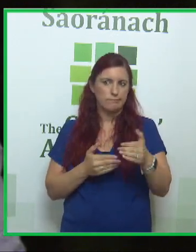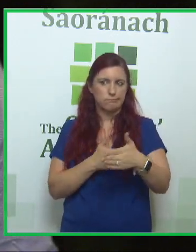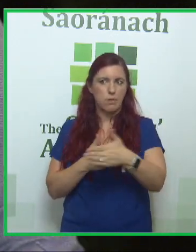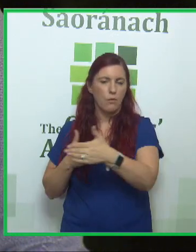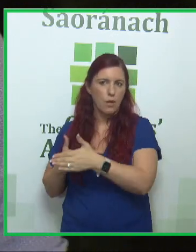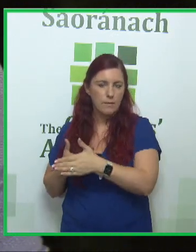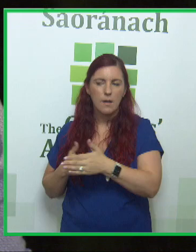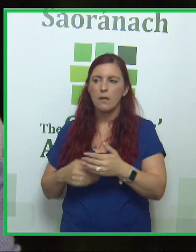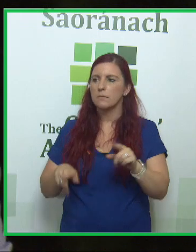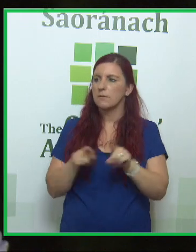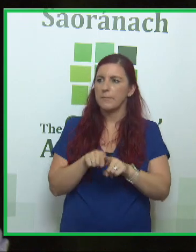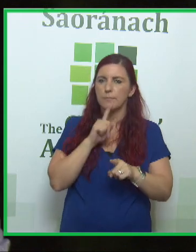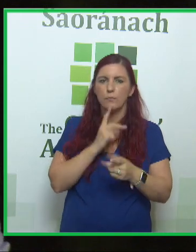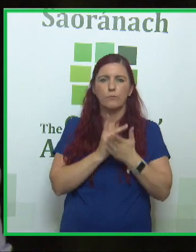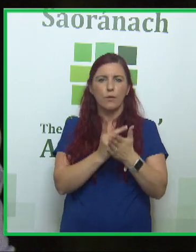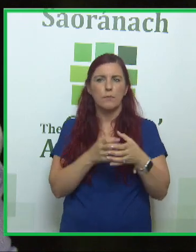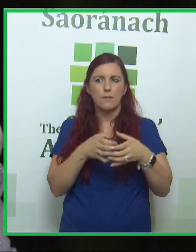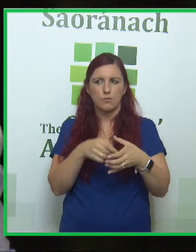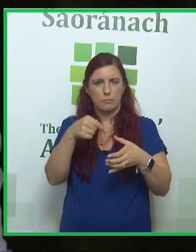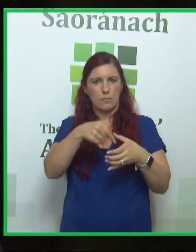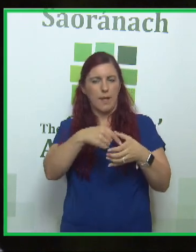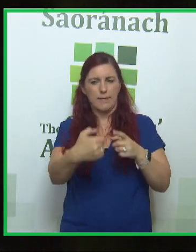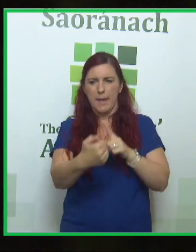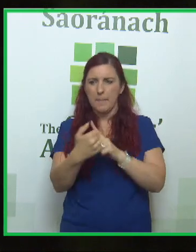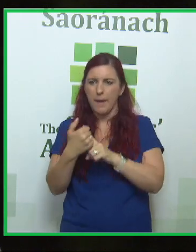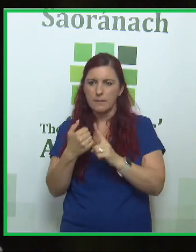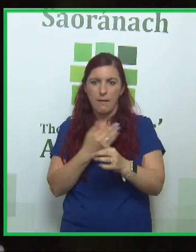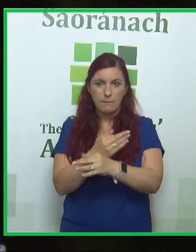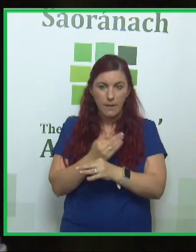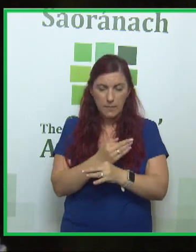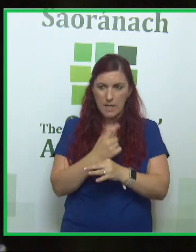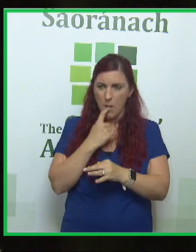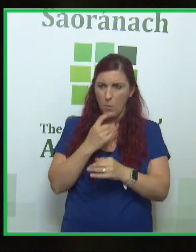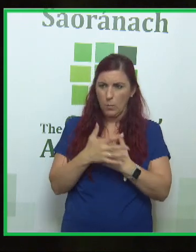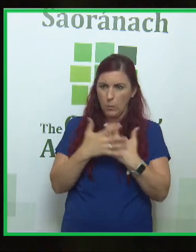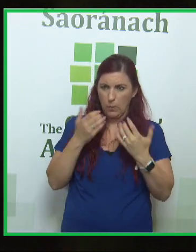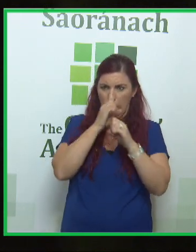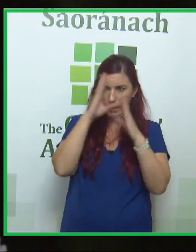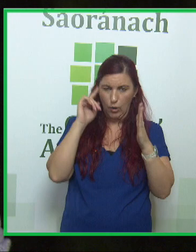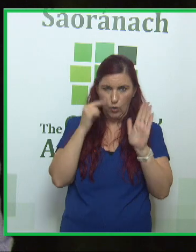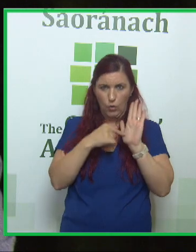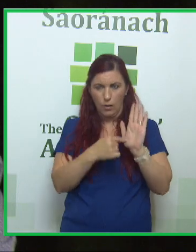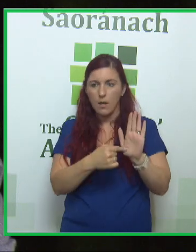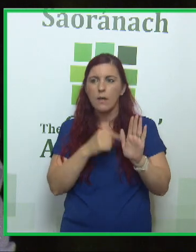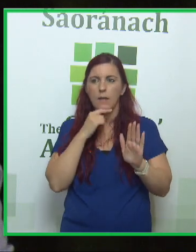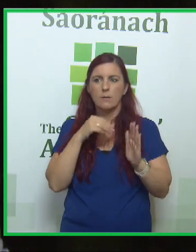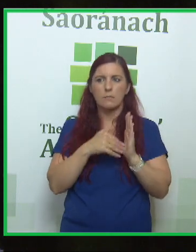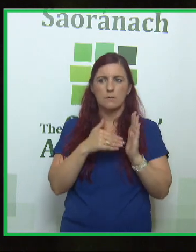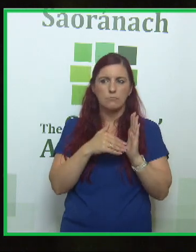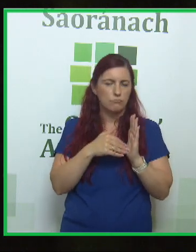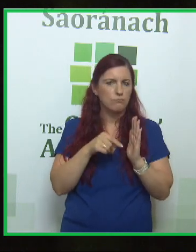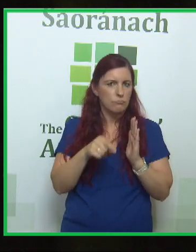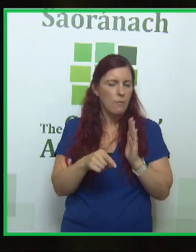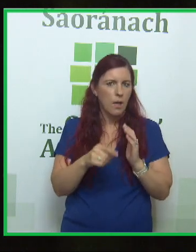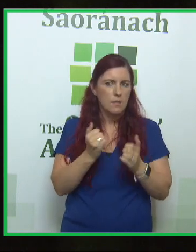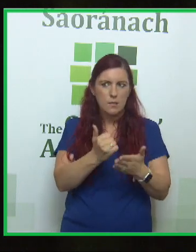especially in community settings, the impact of substance use on families is hugely evident. And yet, the NVDAS experience is that